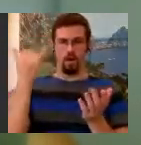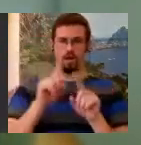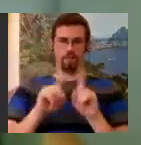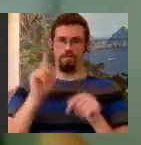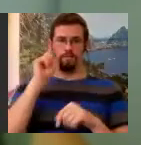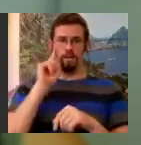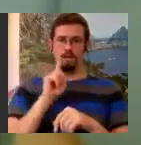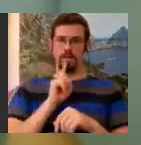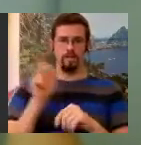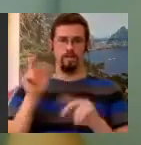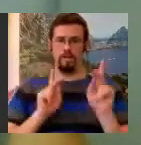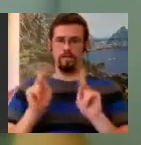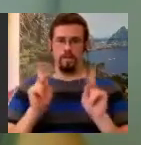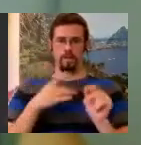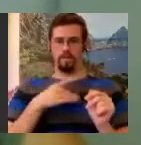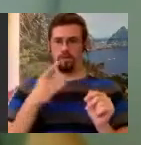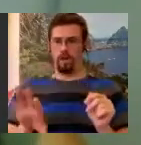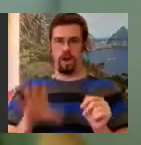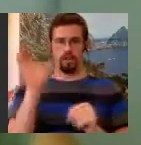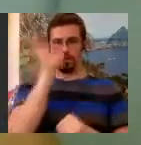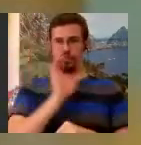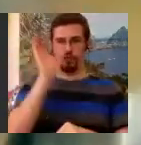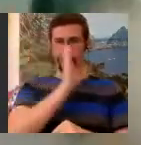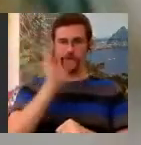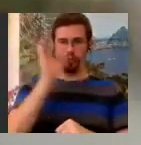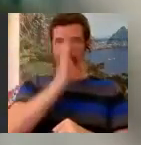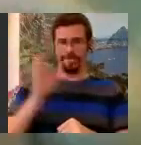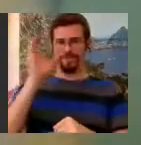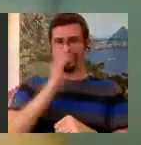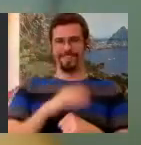term. But for us,